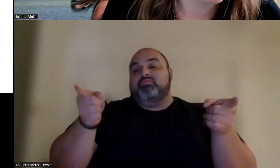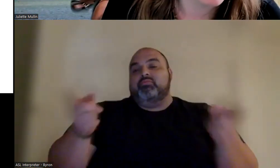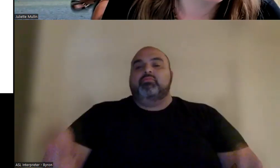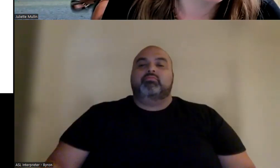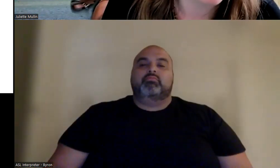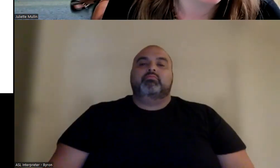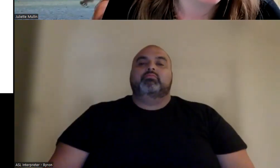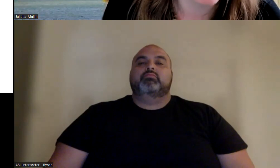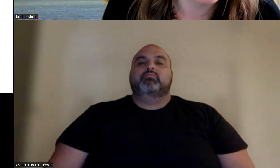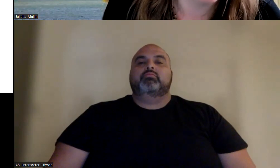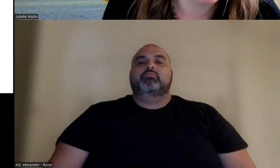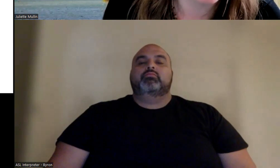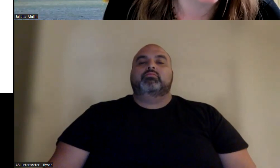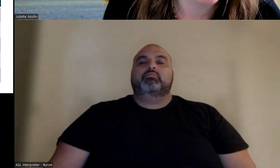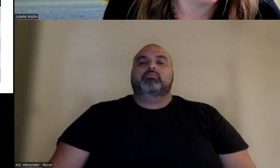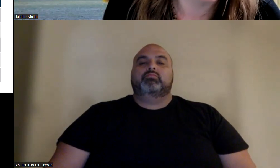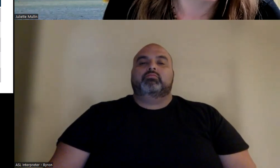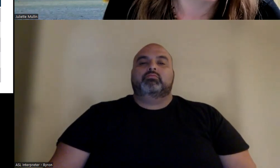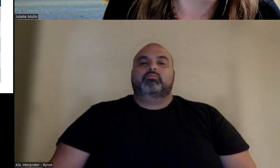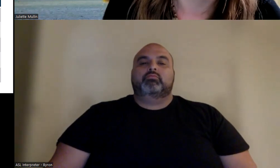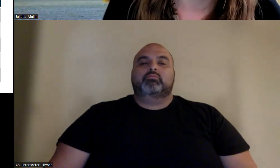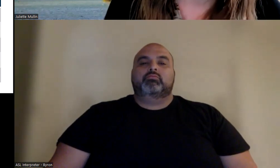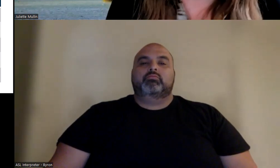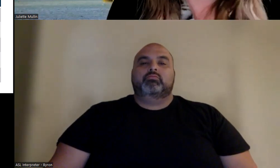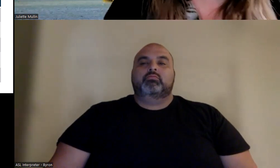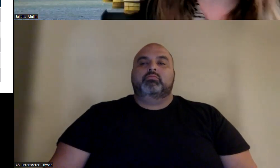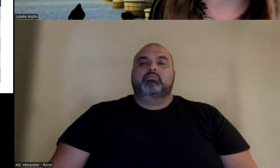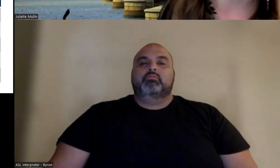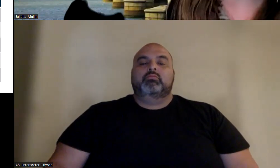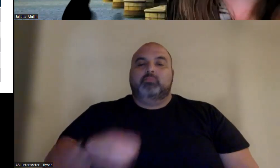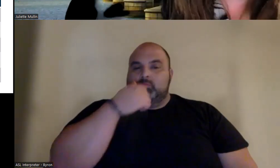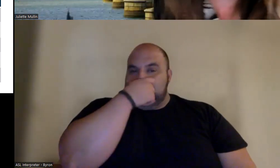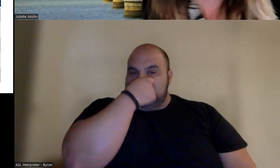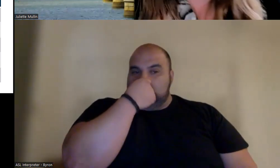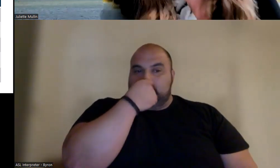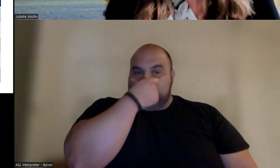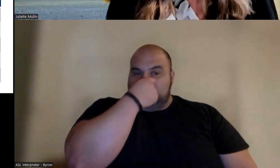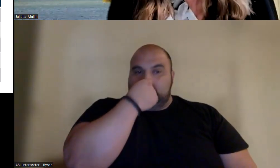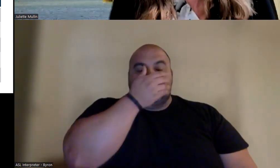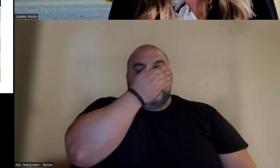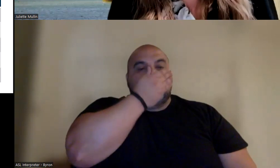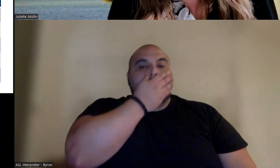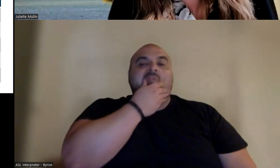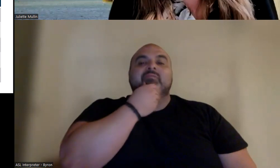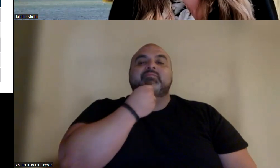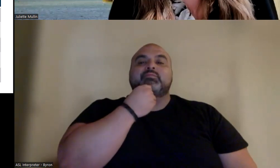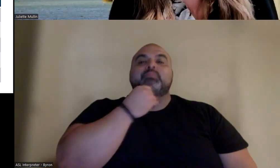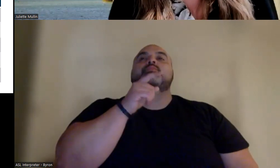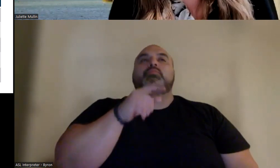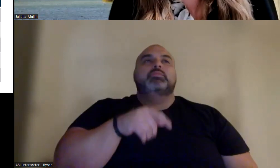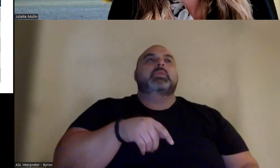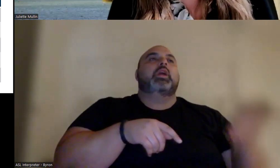If we look at the next slide. can go to the next slide. So on the other side of the balance piece,